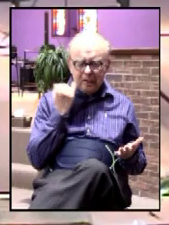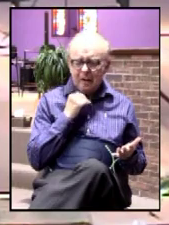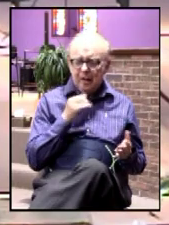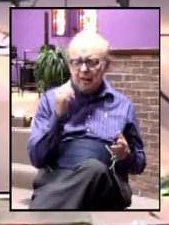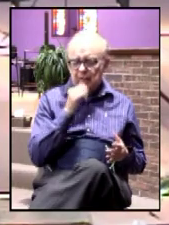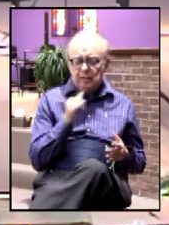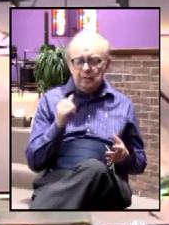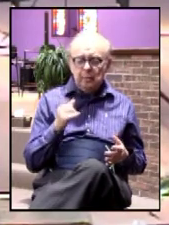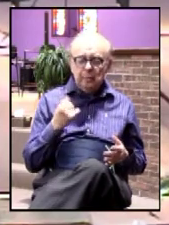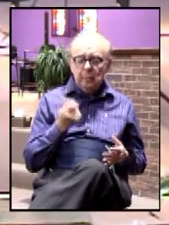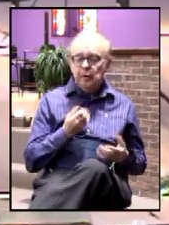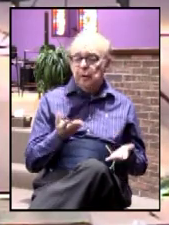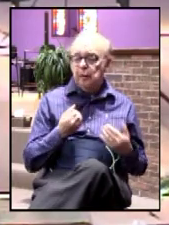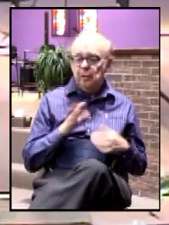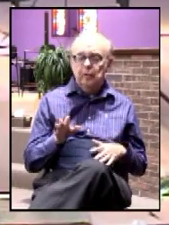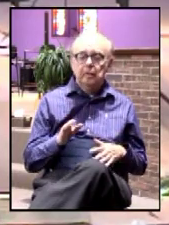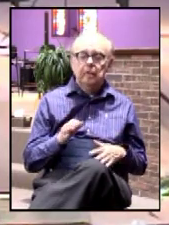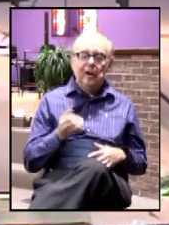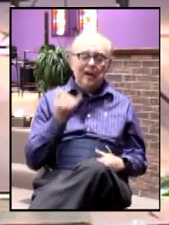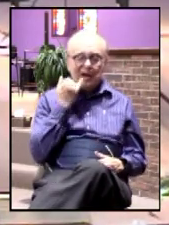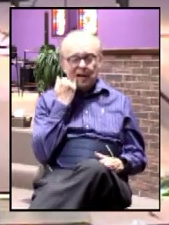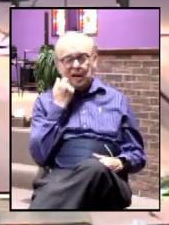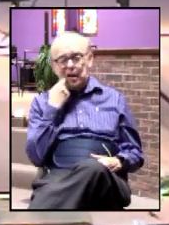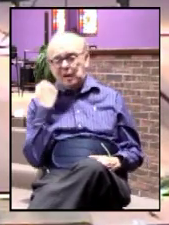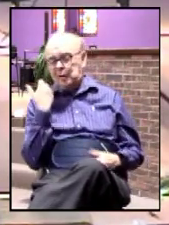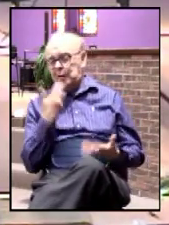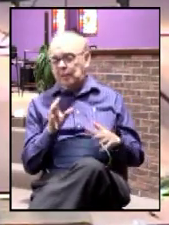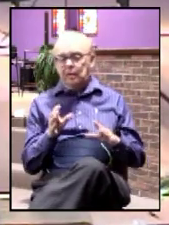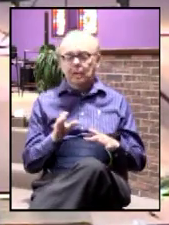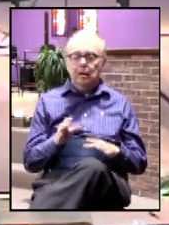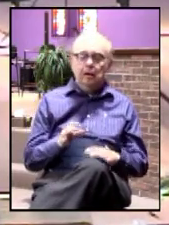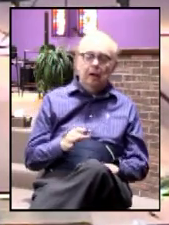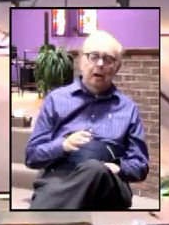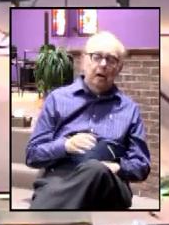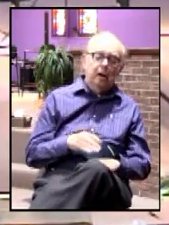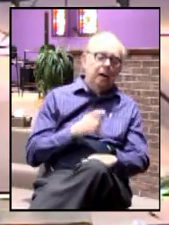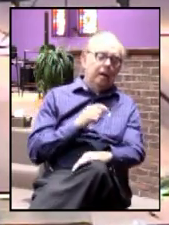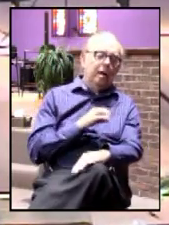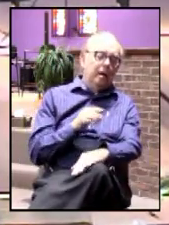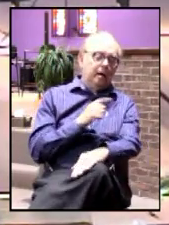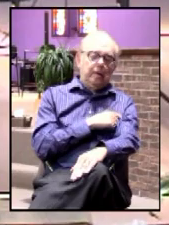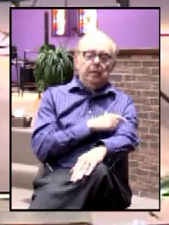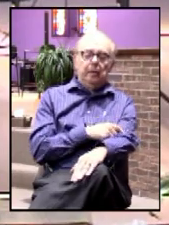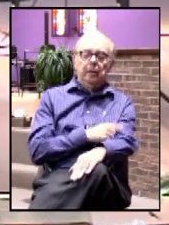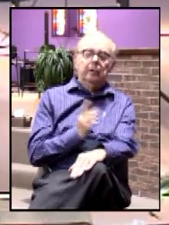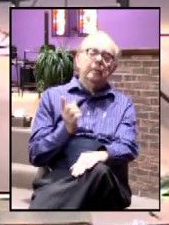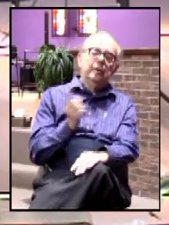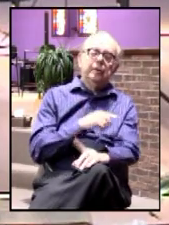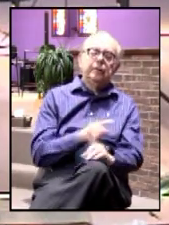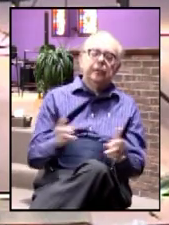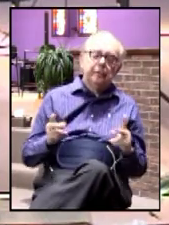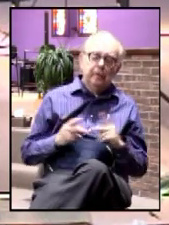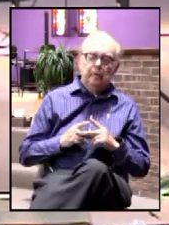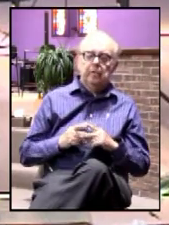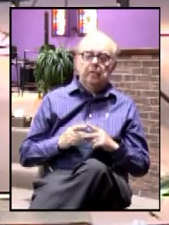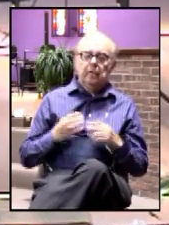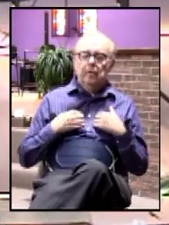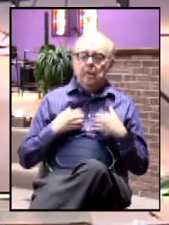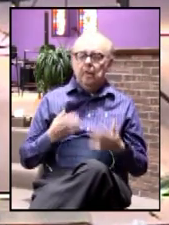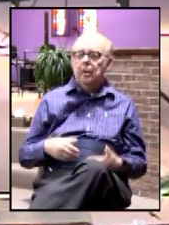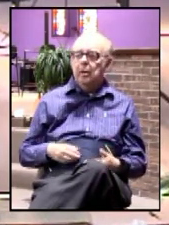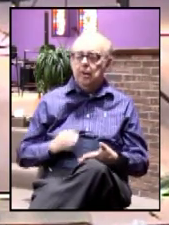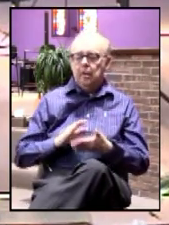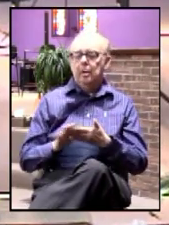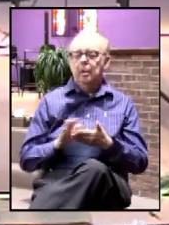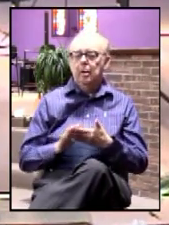you're an alcoholic, we don't want you. If you're a drug addict, we don't want you. You got tattoos, hang your tattoos somewhere else. You don't have clothes,